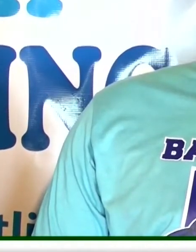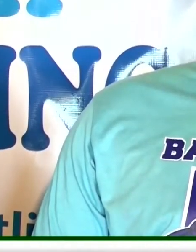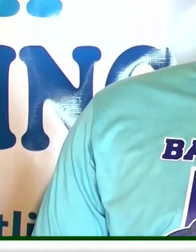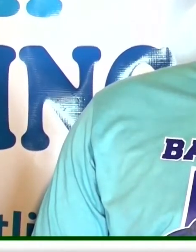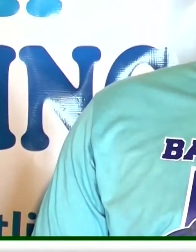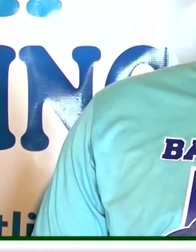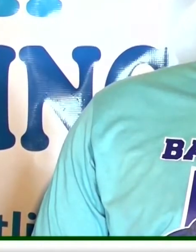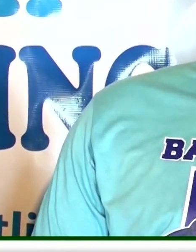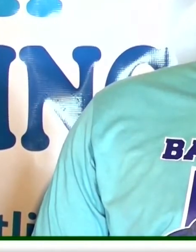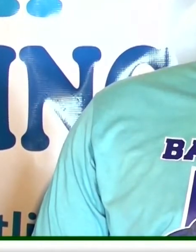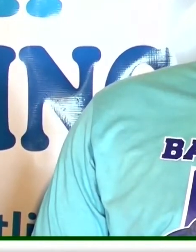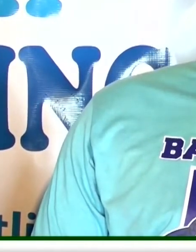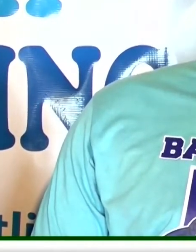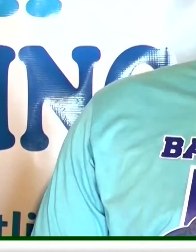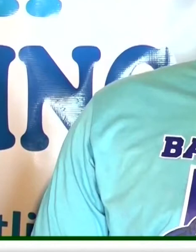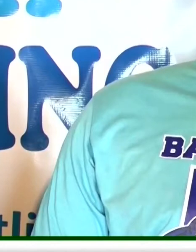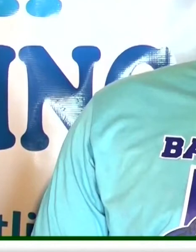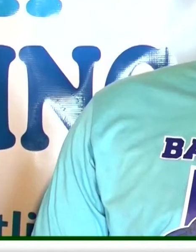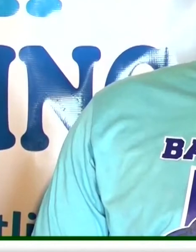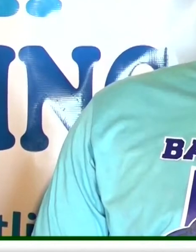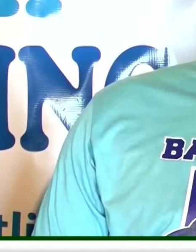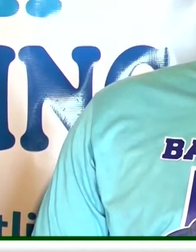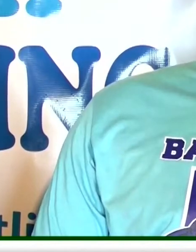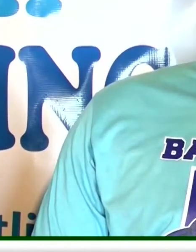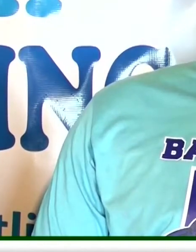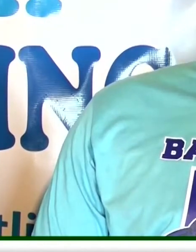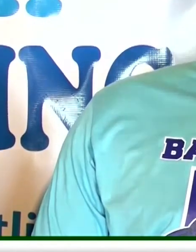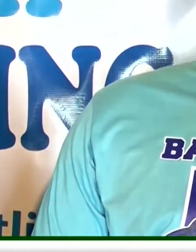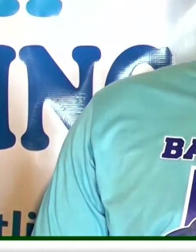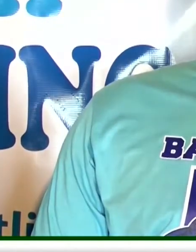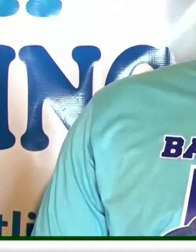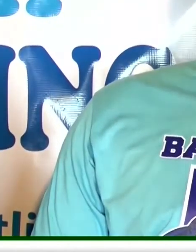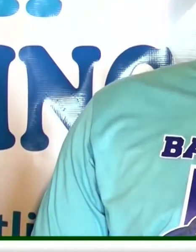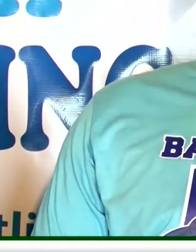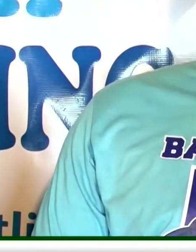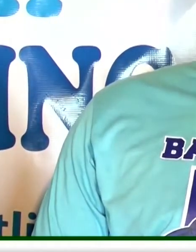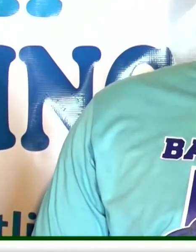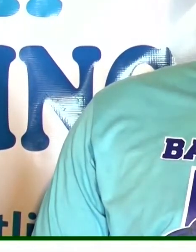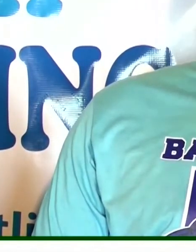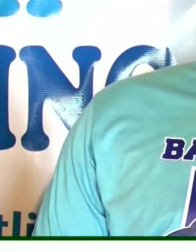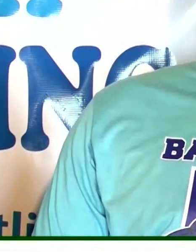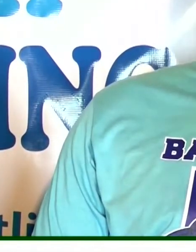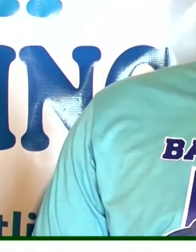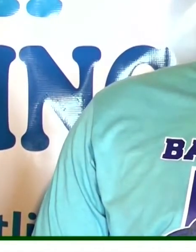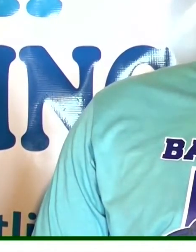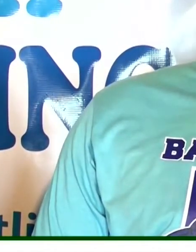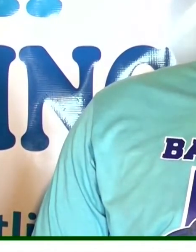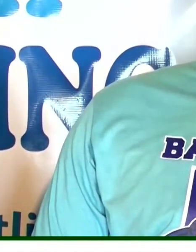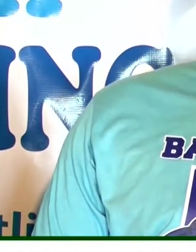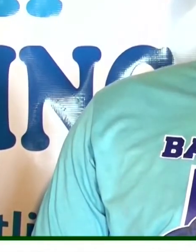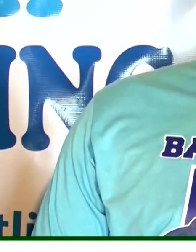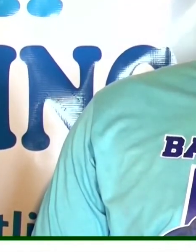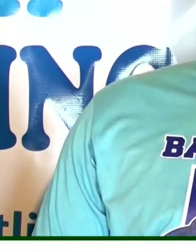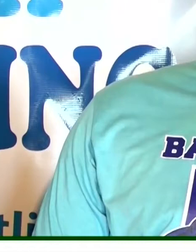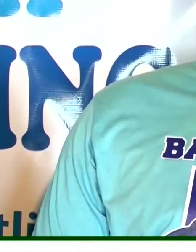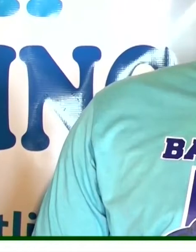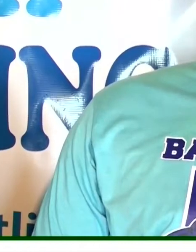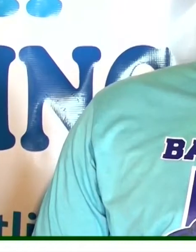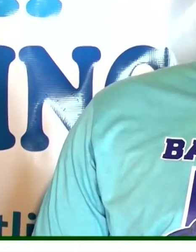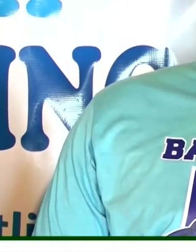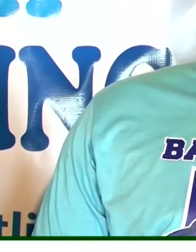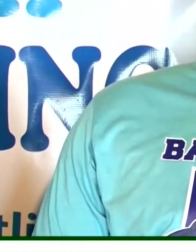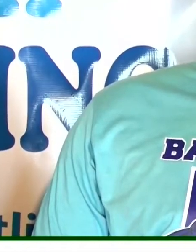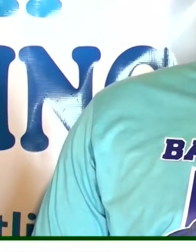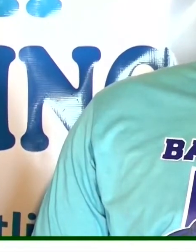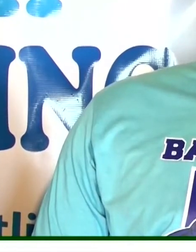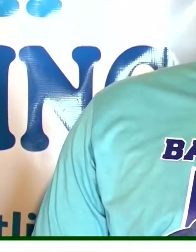young kids, from grade school through high school and up through to university and international level competition. It's a